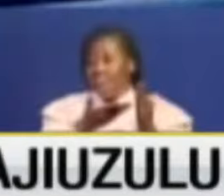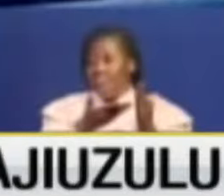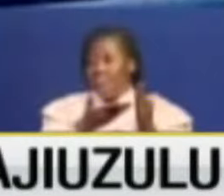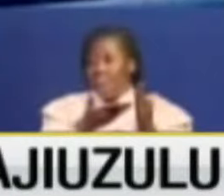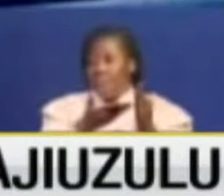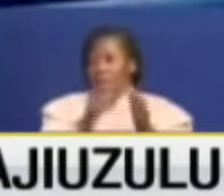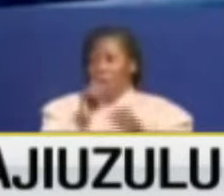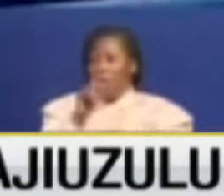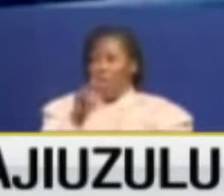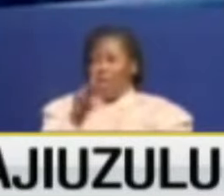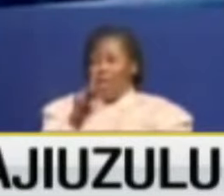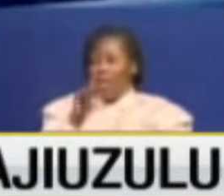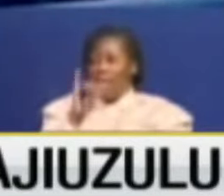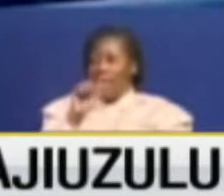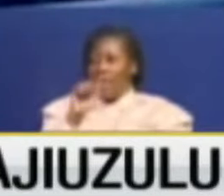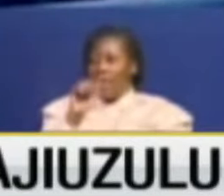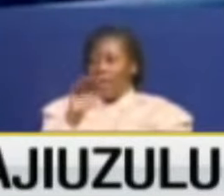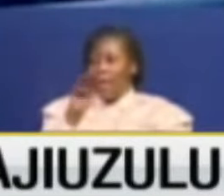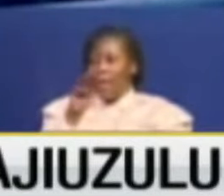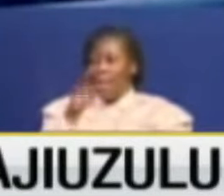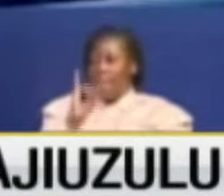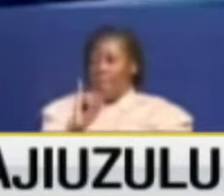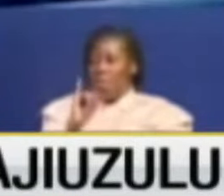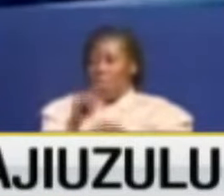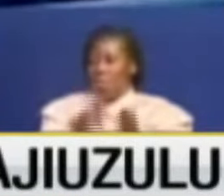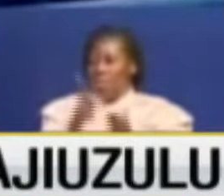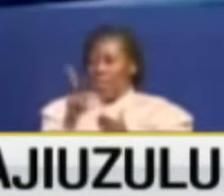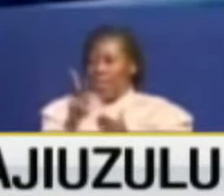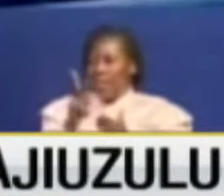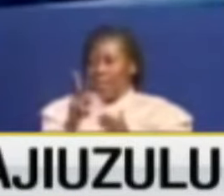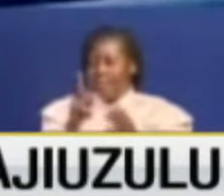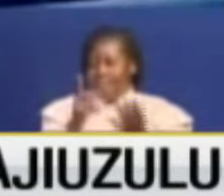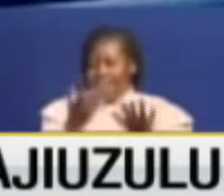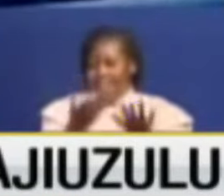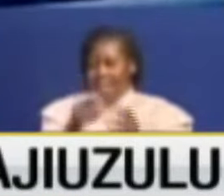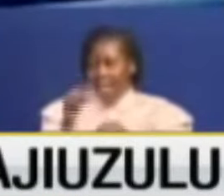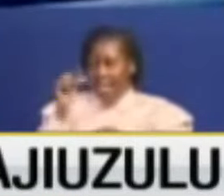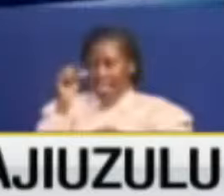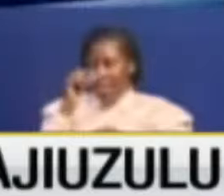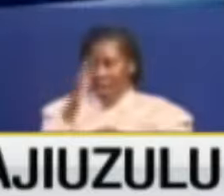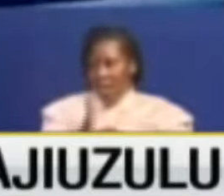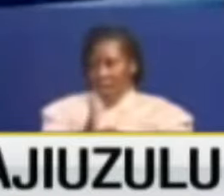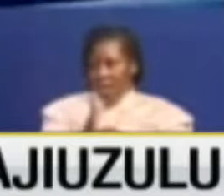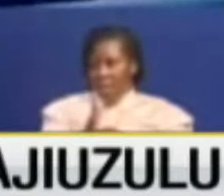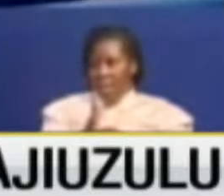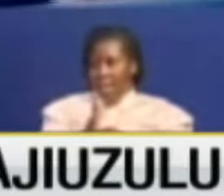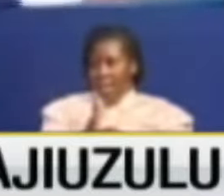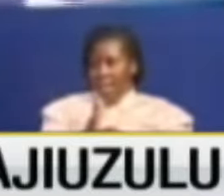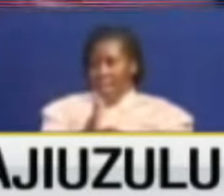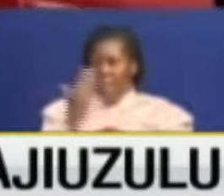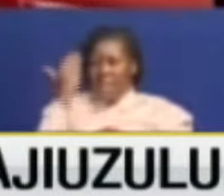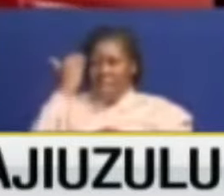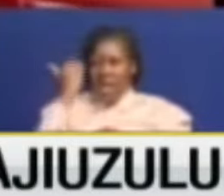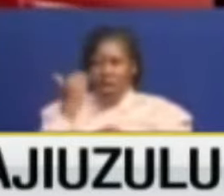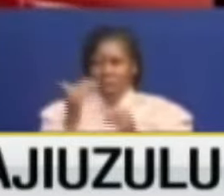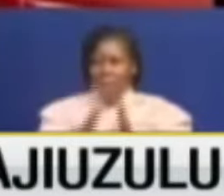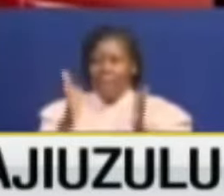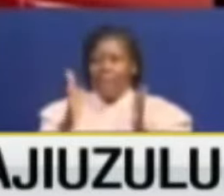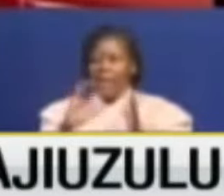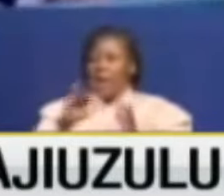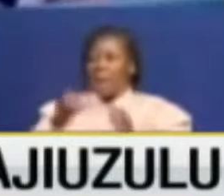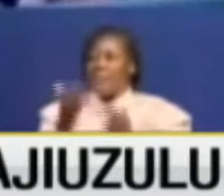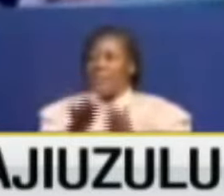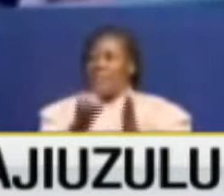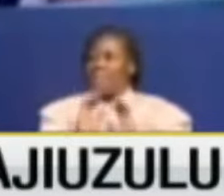one Kiambi Crispas Manyara was paid, one, the governor is not the head of public county